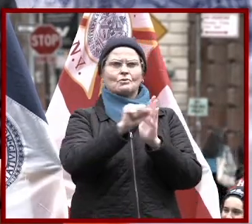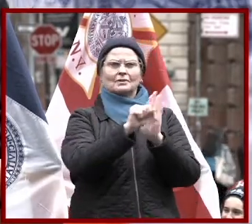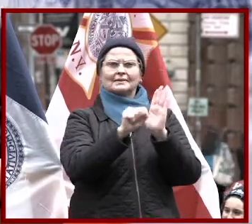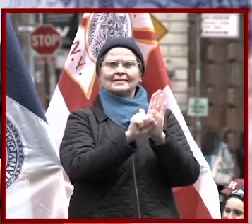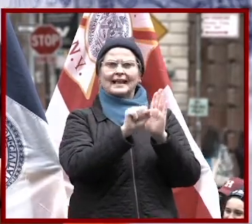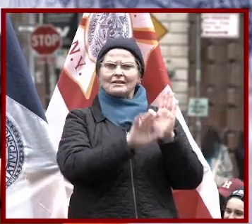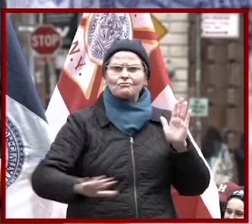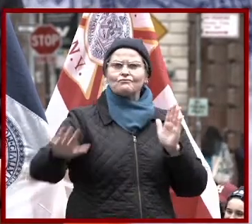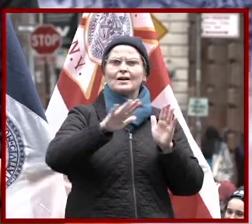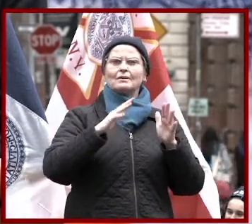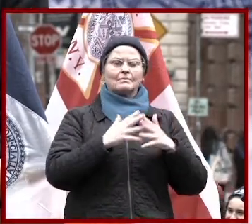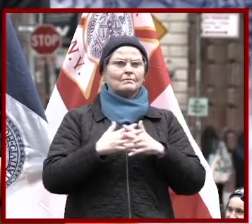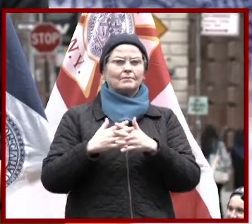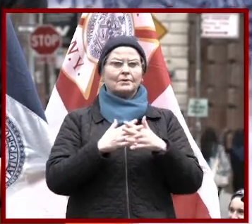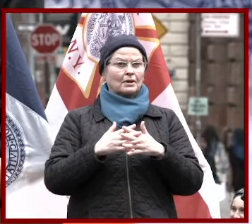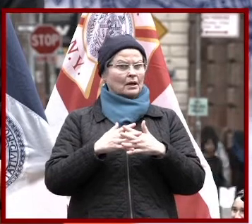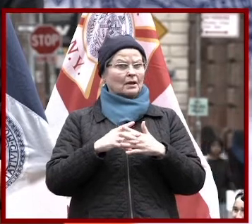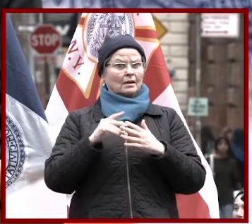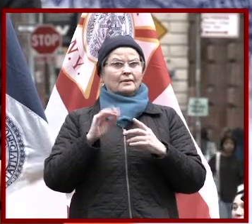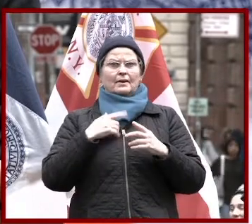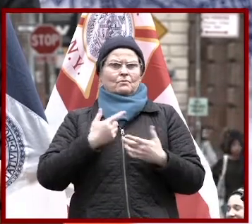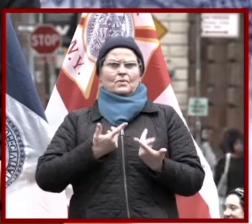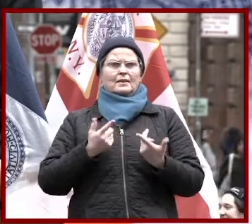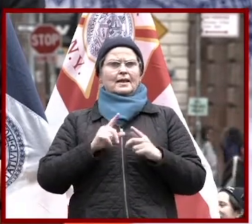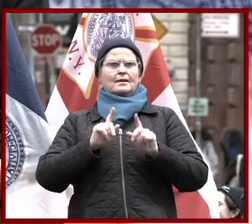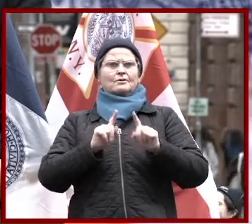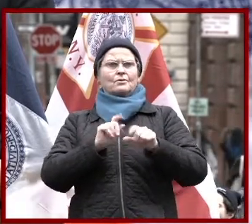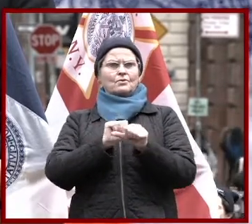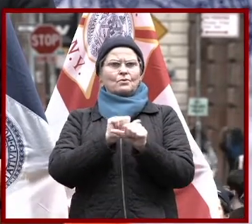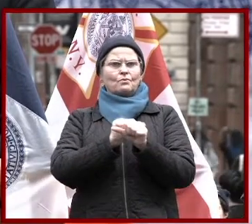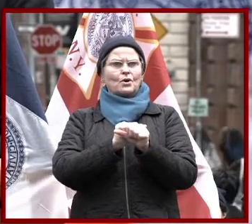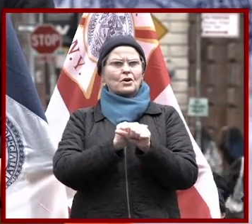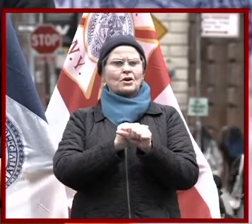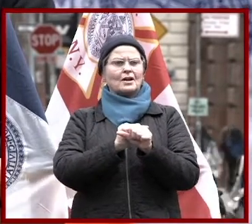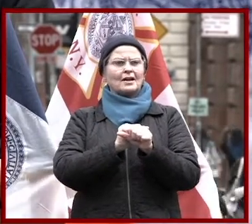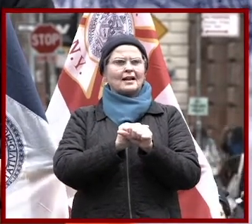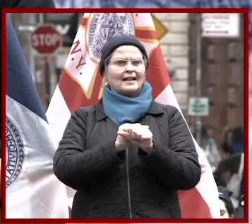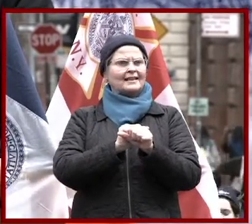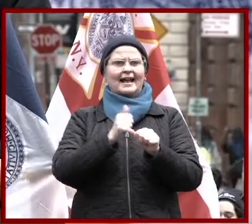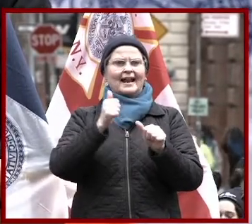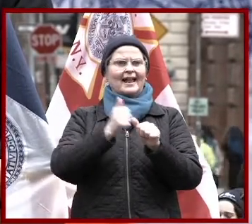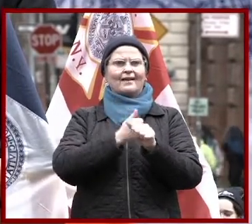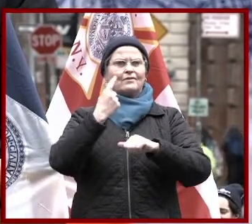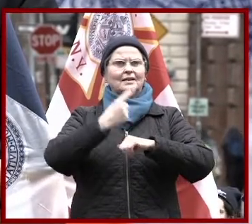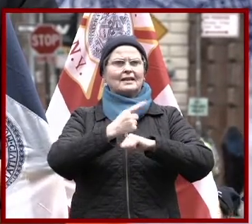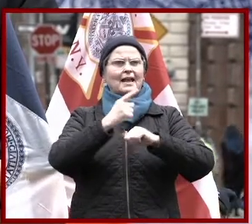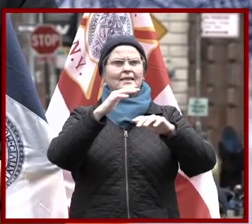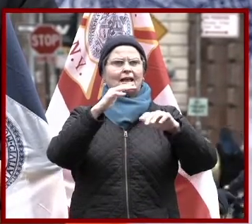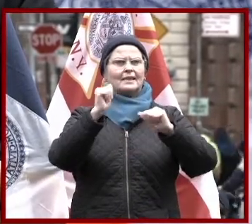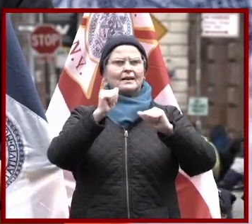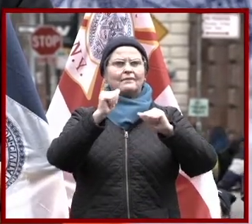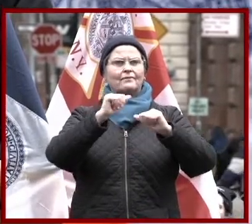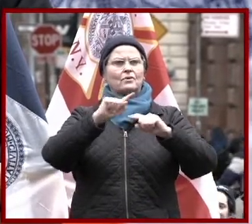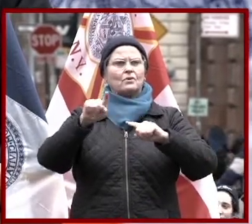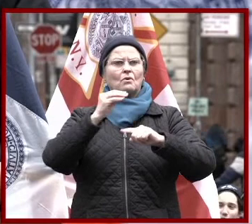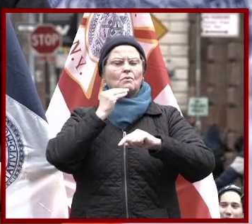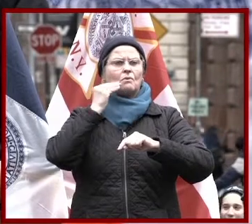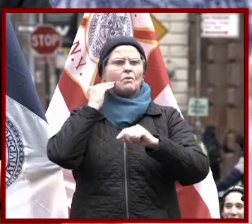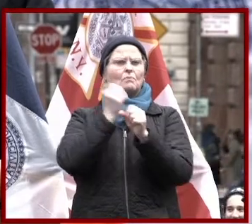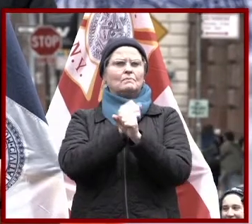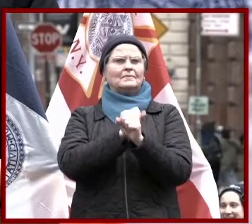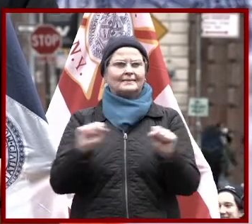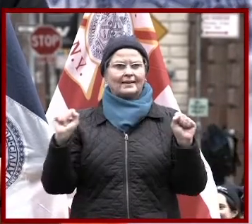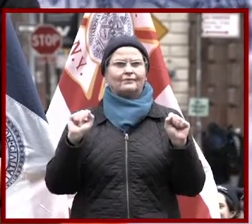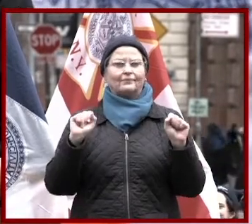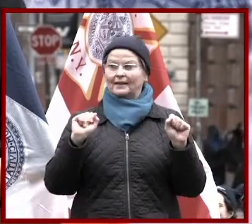across this country, when they go to work, that they go home each and every day safely. That is our commitment